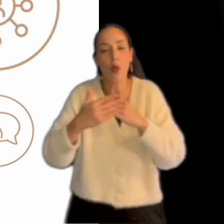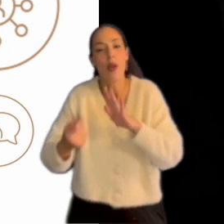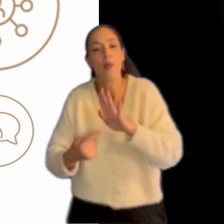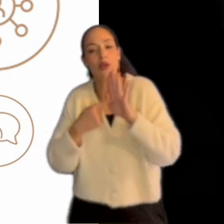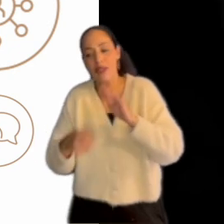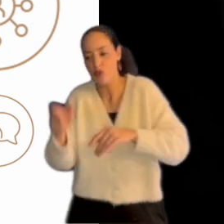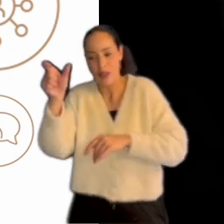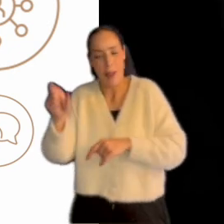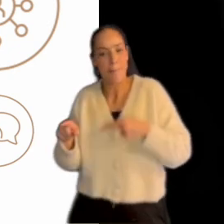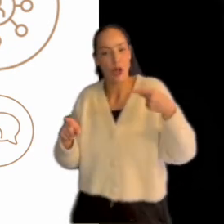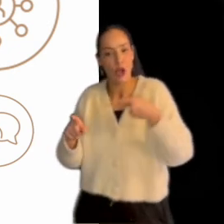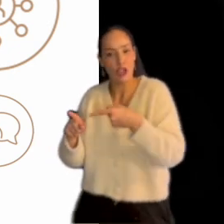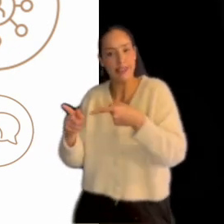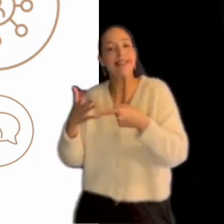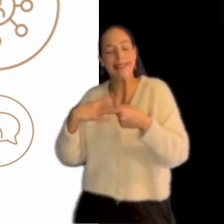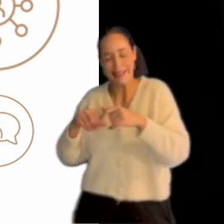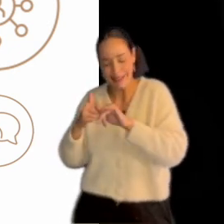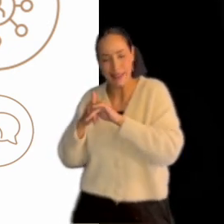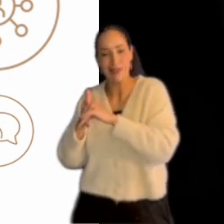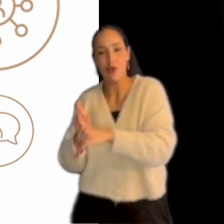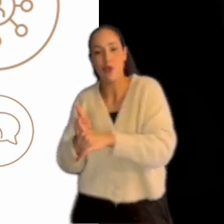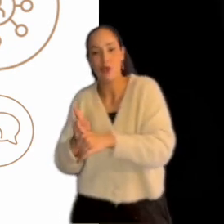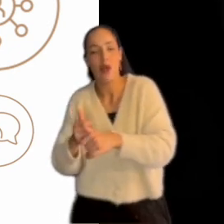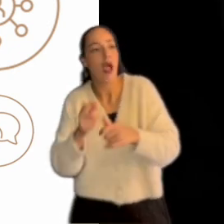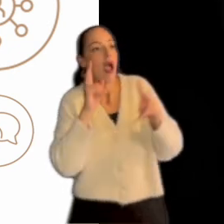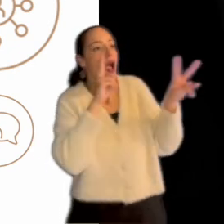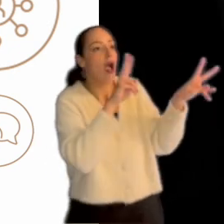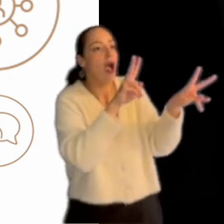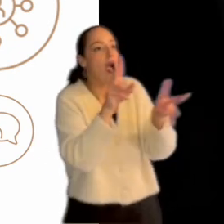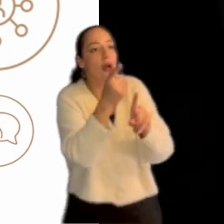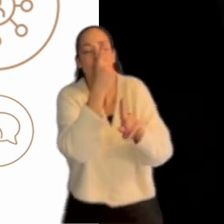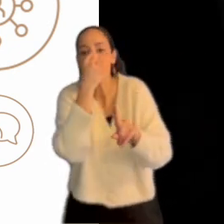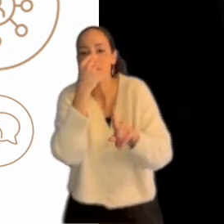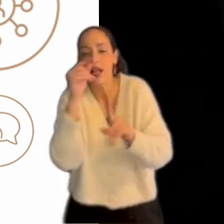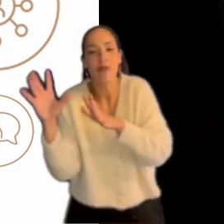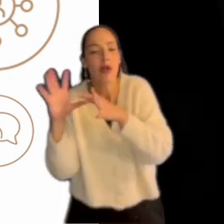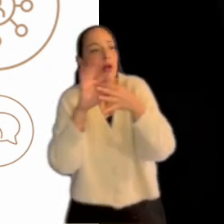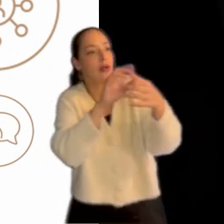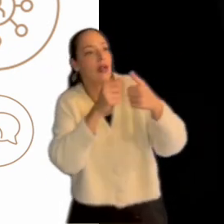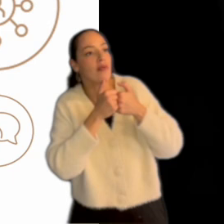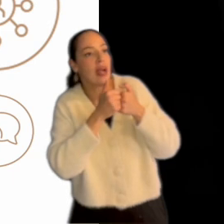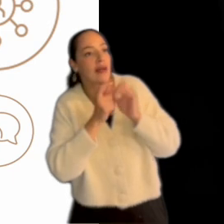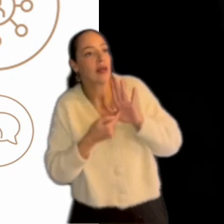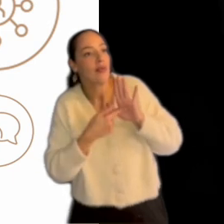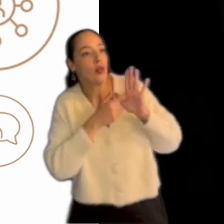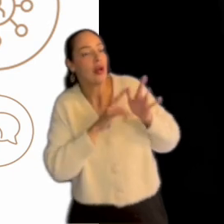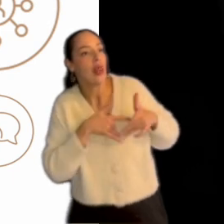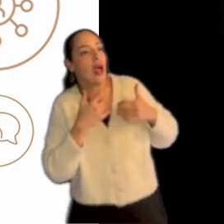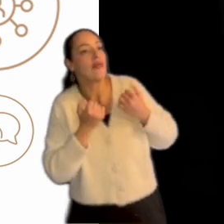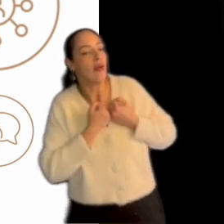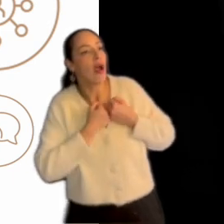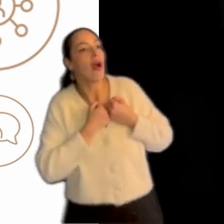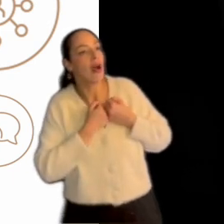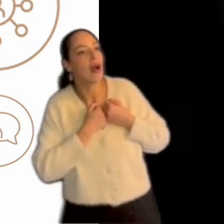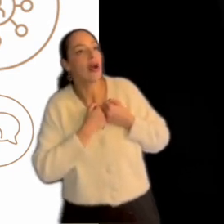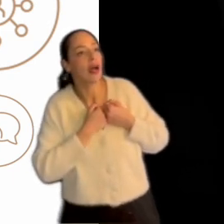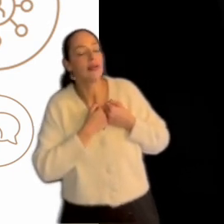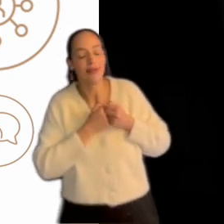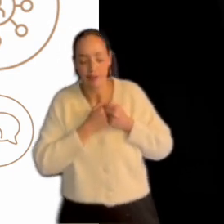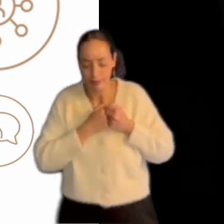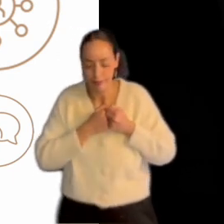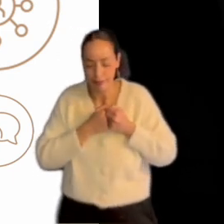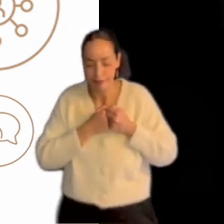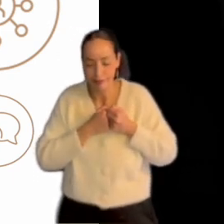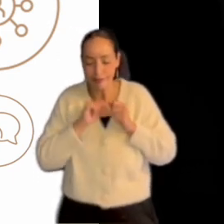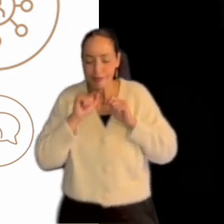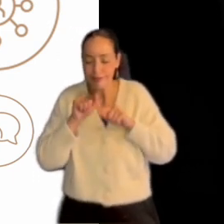In addition to acting as a reminder of what was always there all along, it can highlight gaps, prompting reflection and leading to action to change